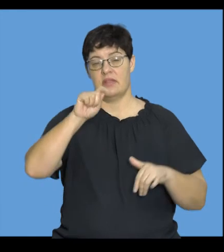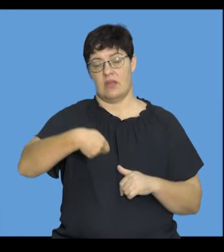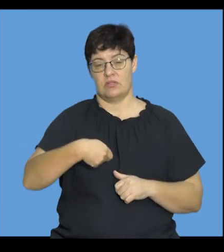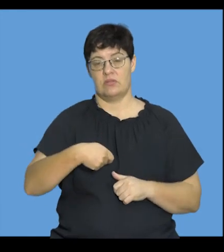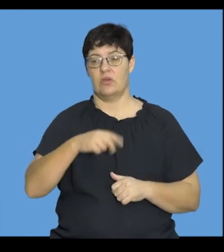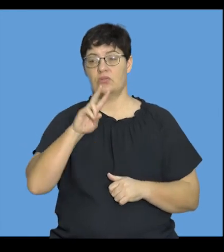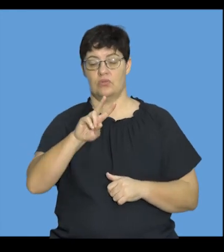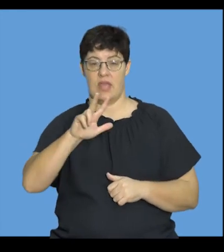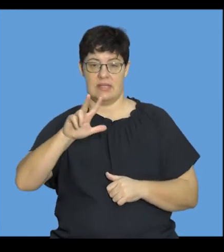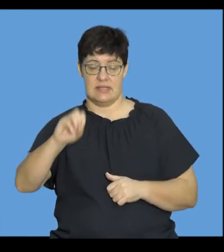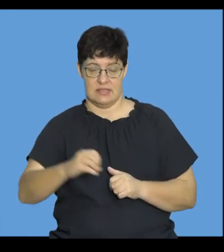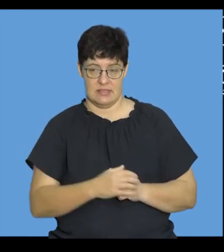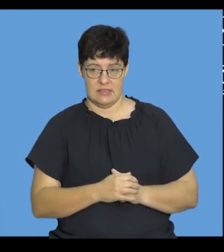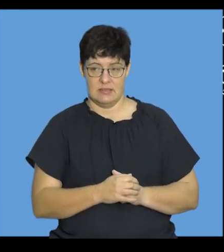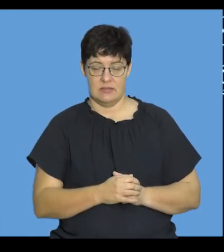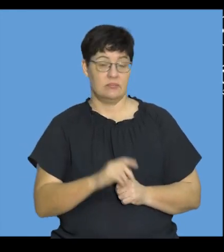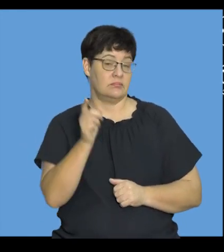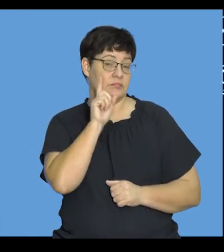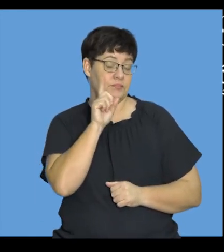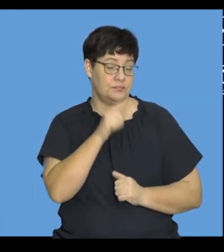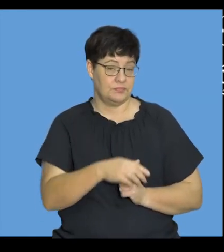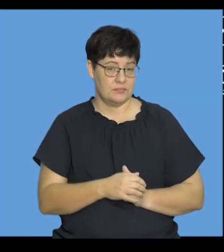17,280. Let's check this out here.